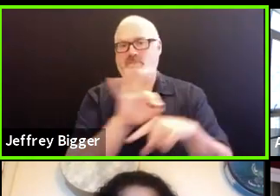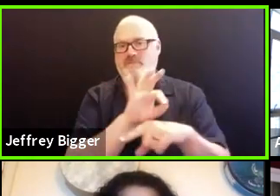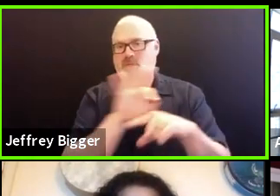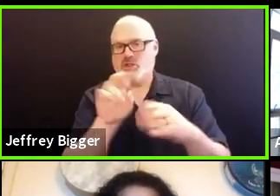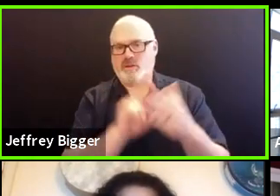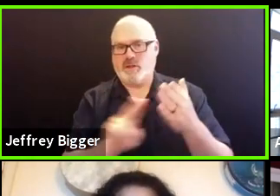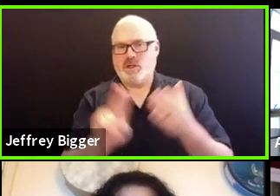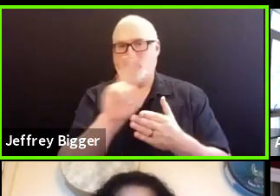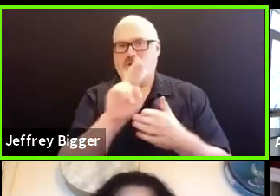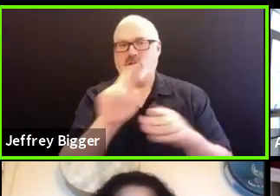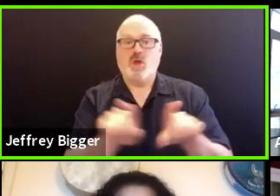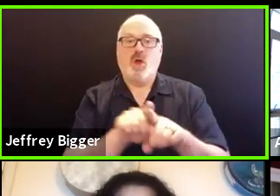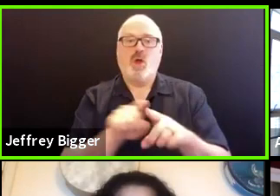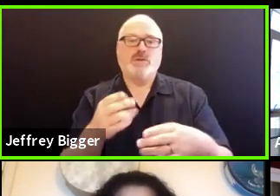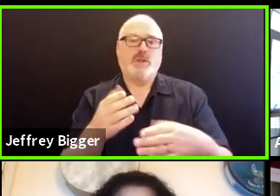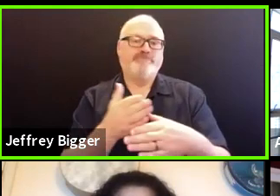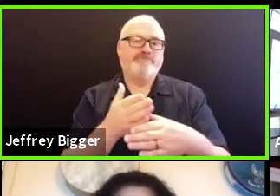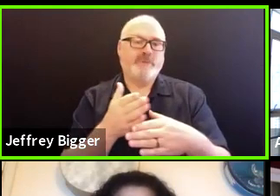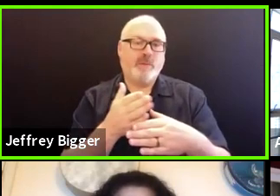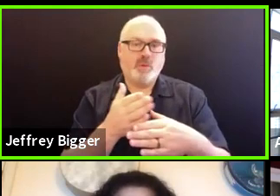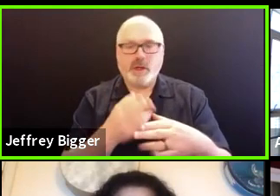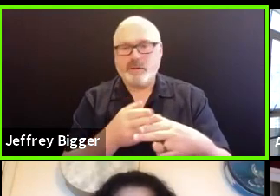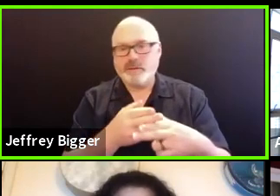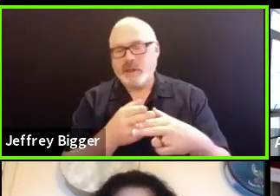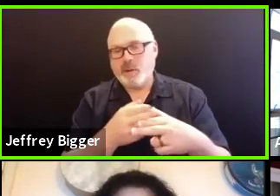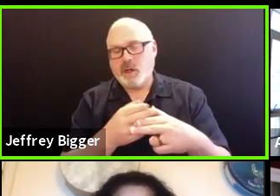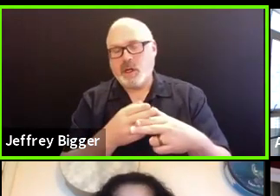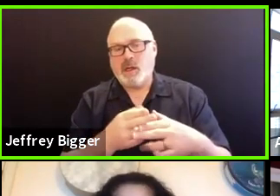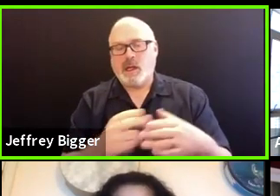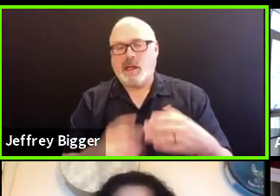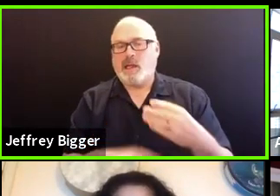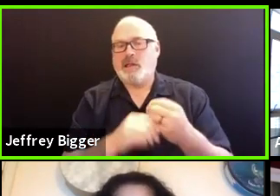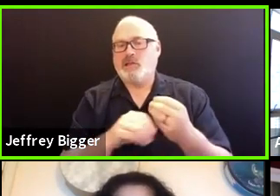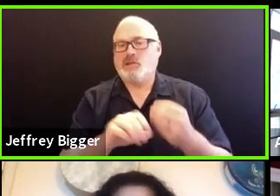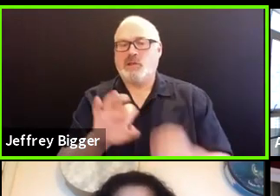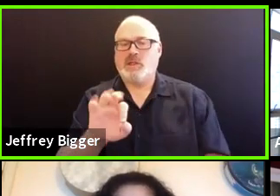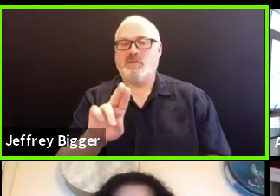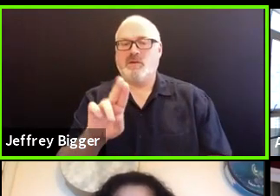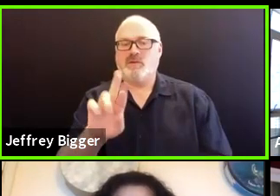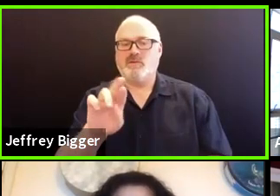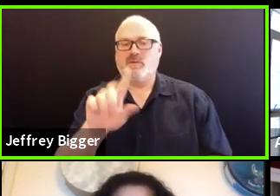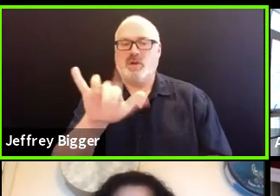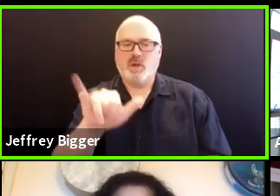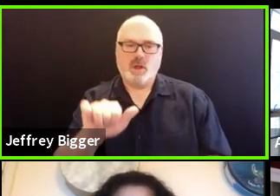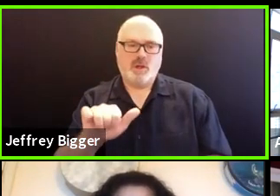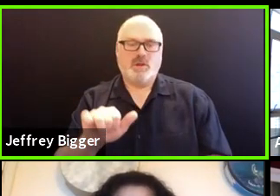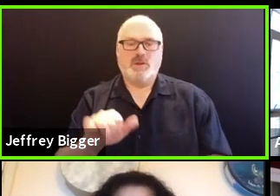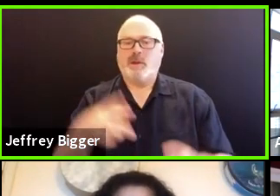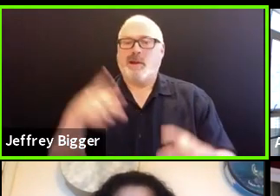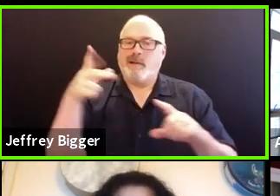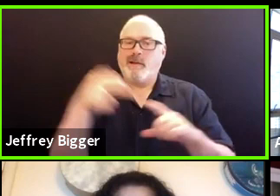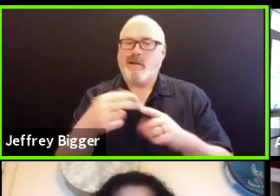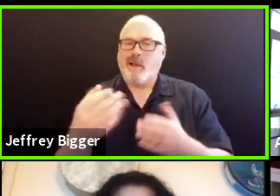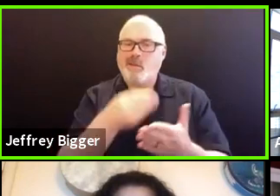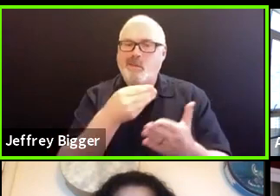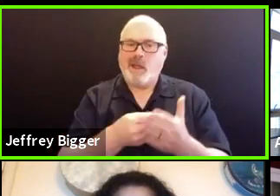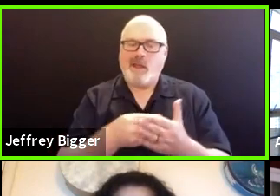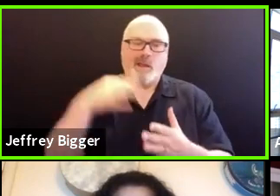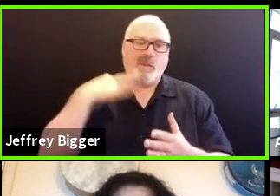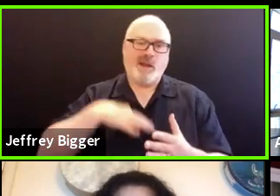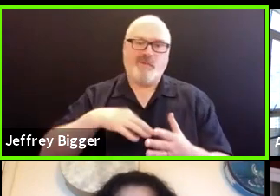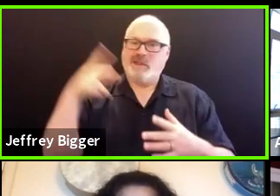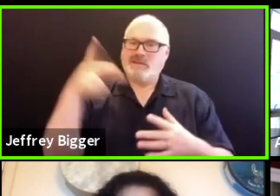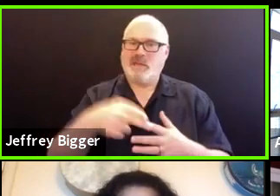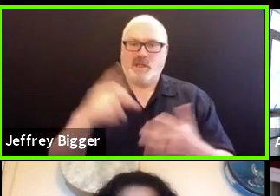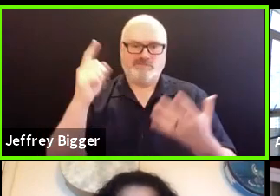at temporary tools like additional furloughs, potential graduated pay cuts, salary and benefits, the whole array of